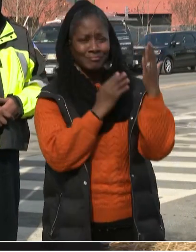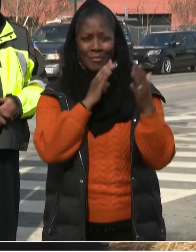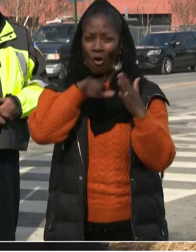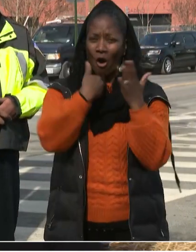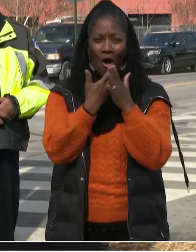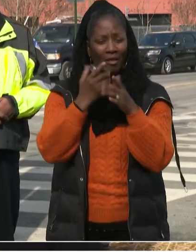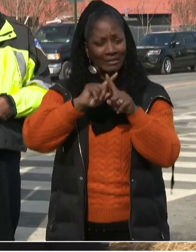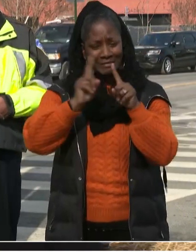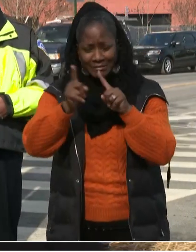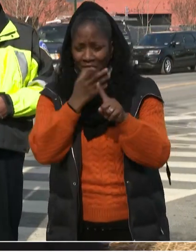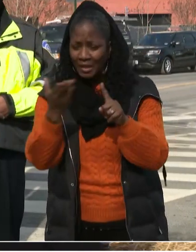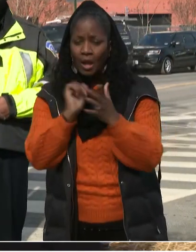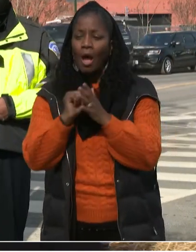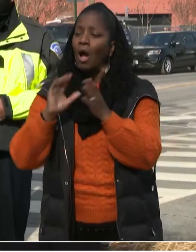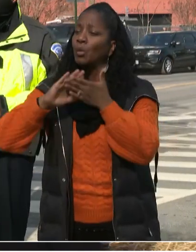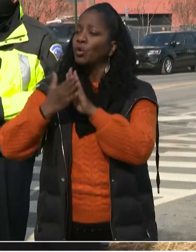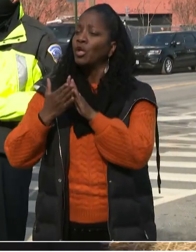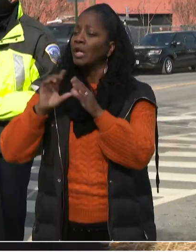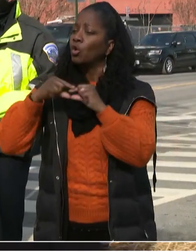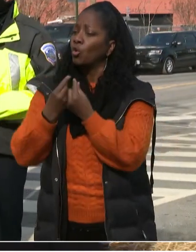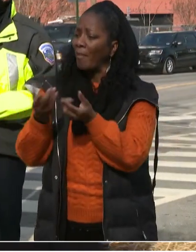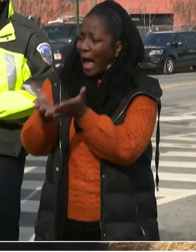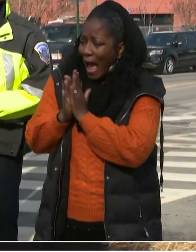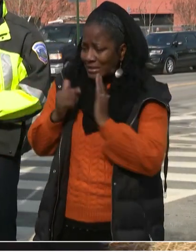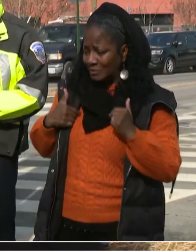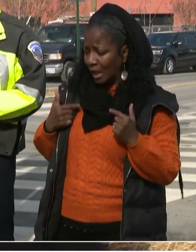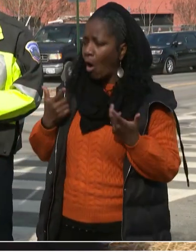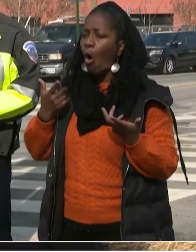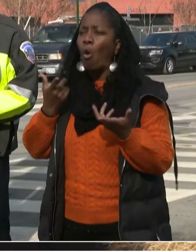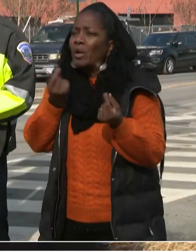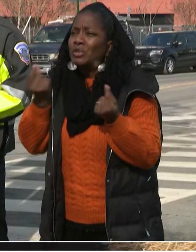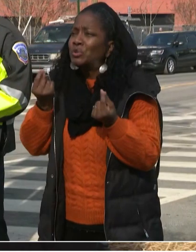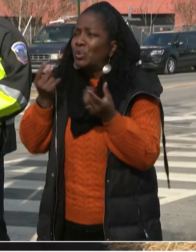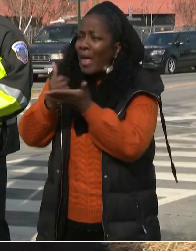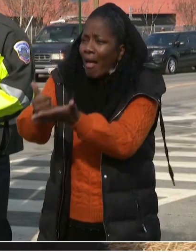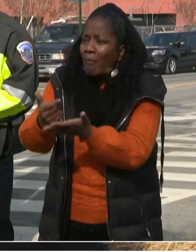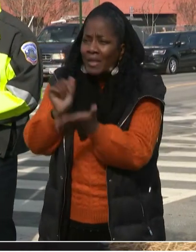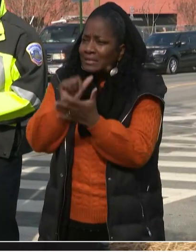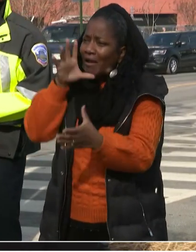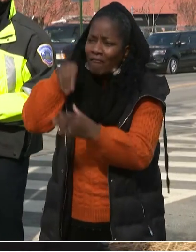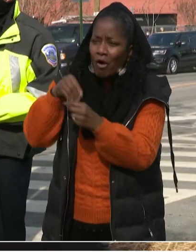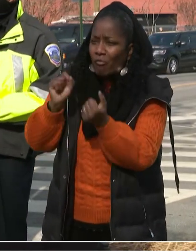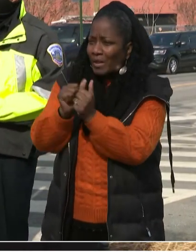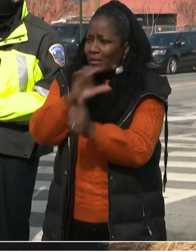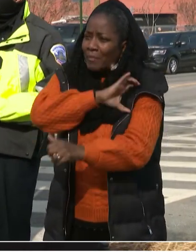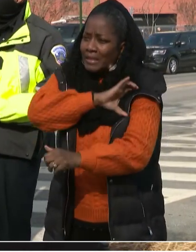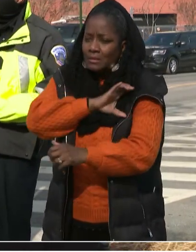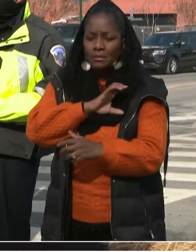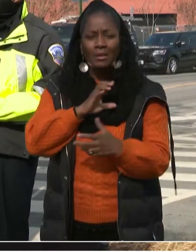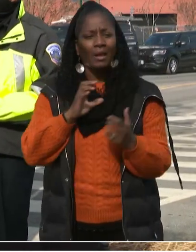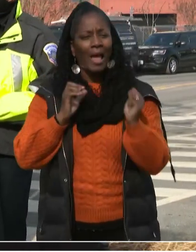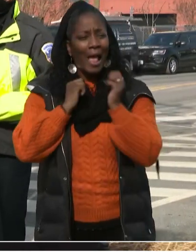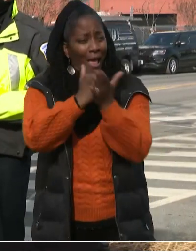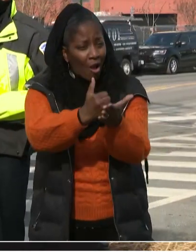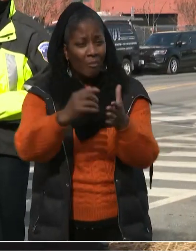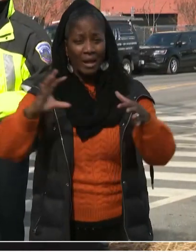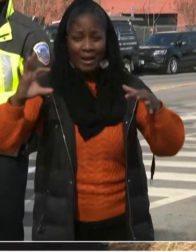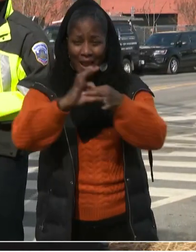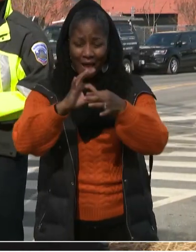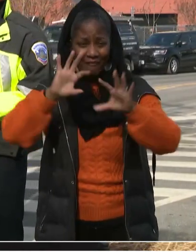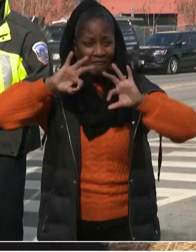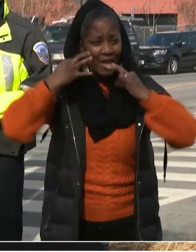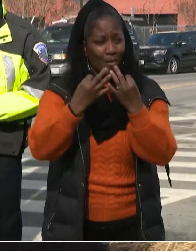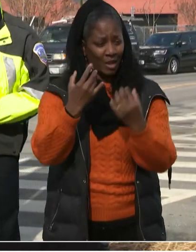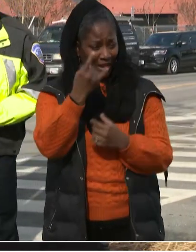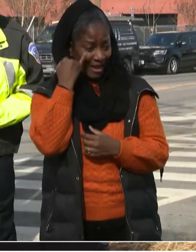A community group asked me the other day, what can we do to help? That doesn't involve the police. Help connect people and families that you